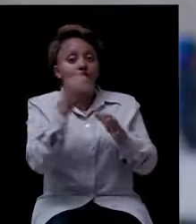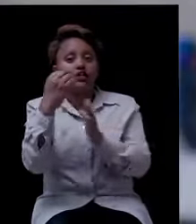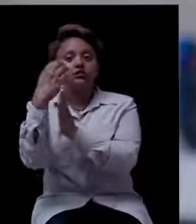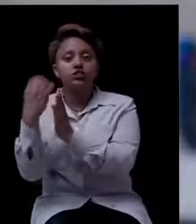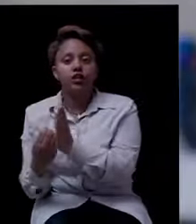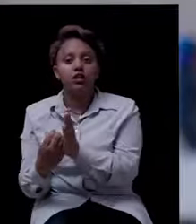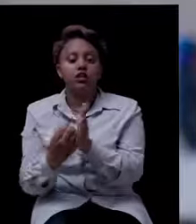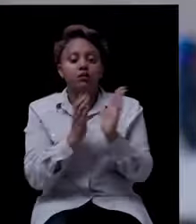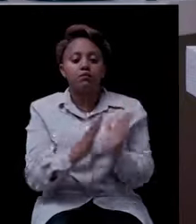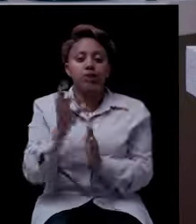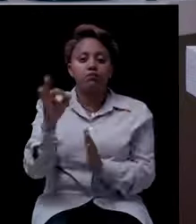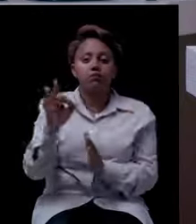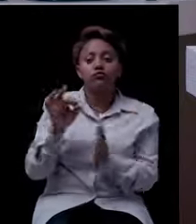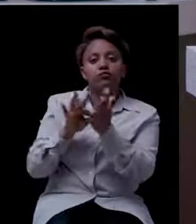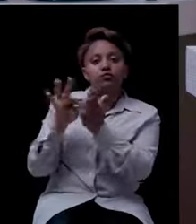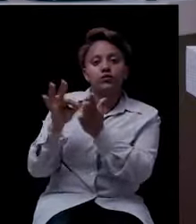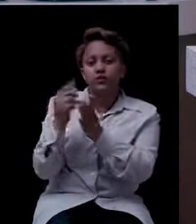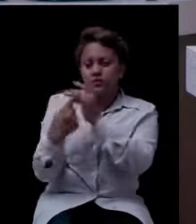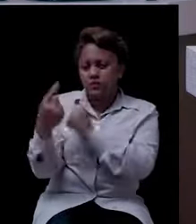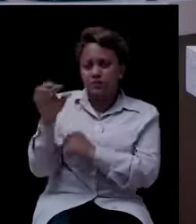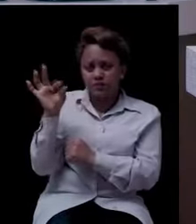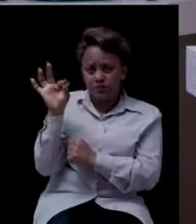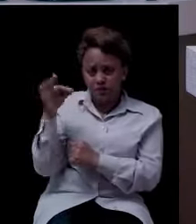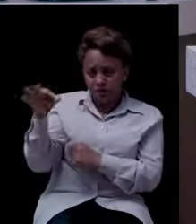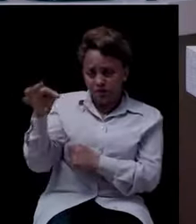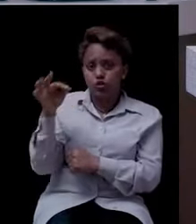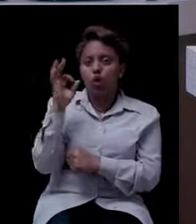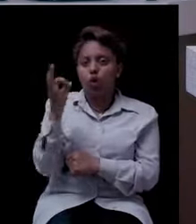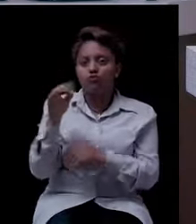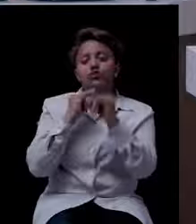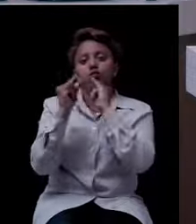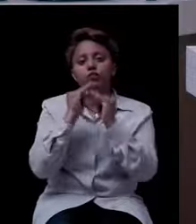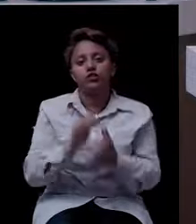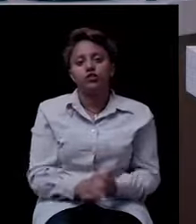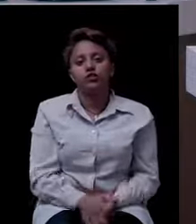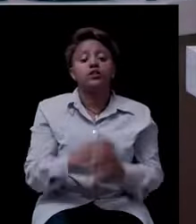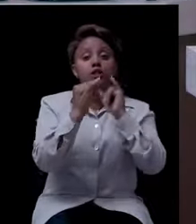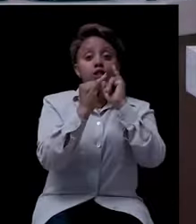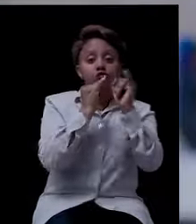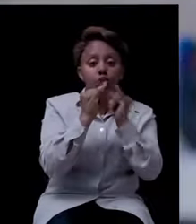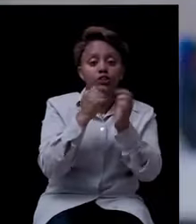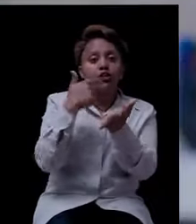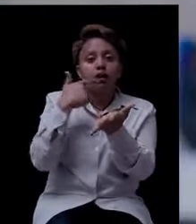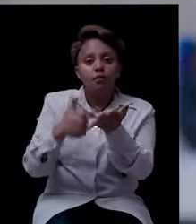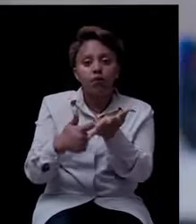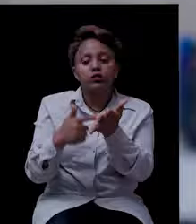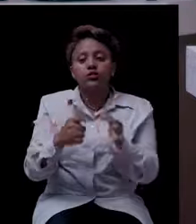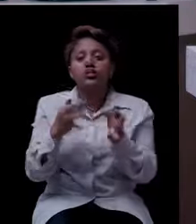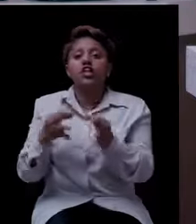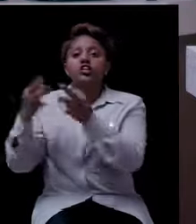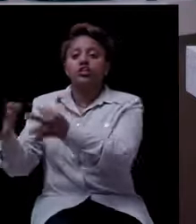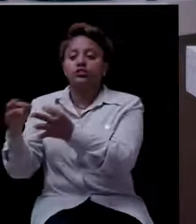Together form blockchain. Blocks in a blockchain are made up of digital pieces of information with three